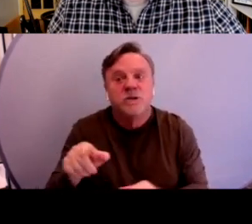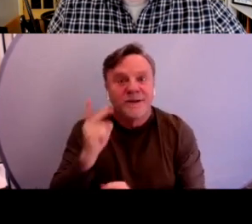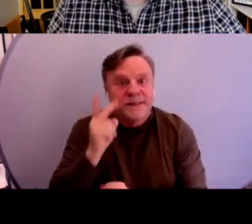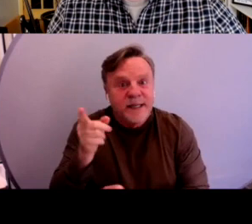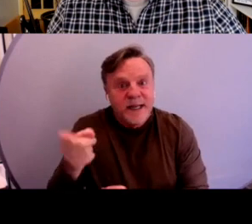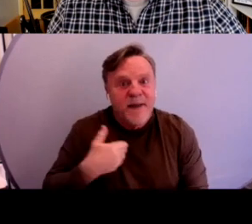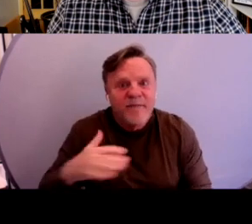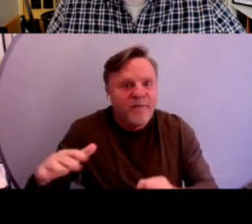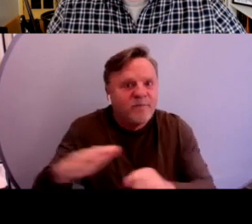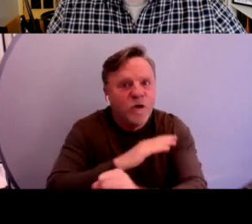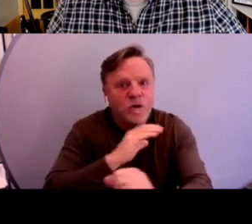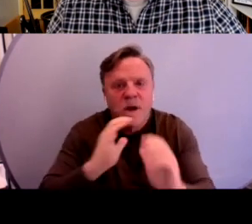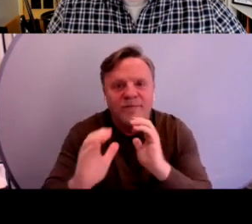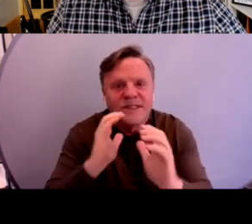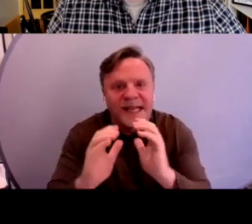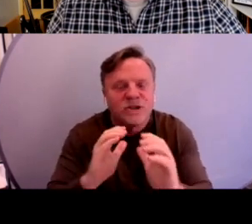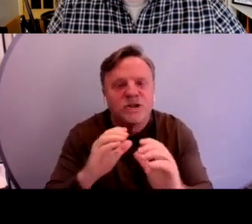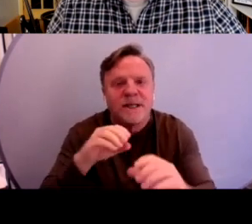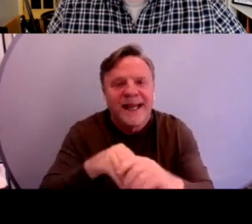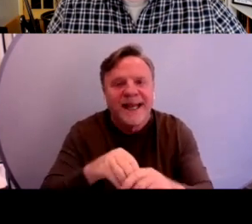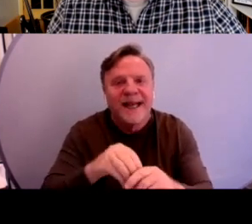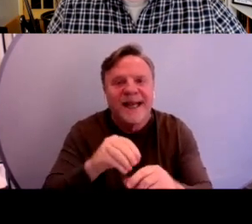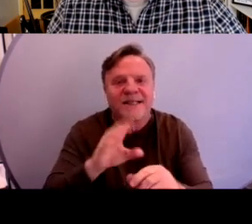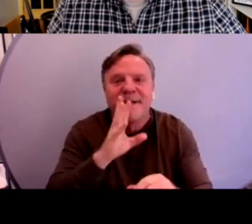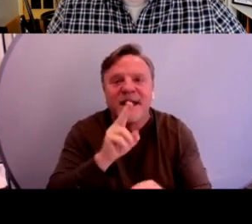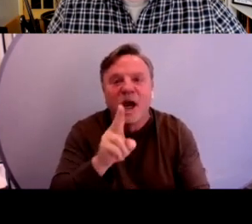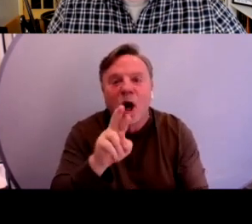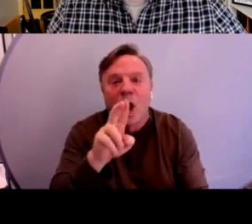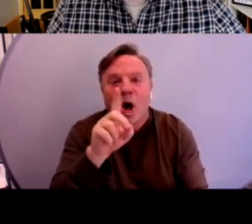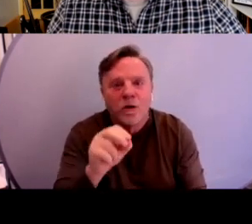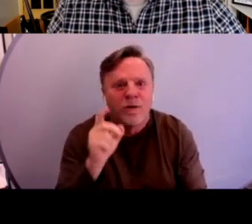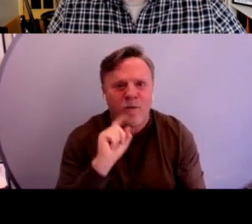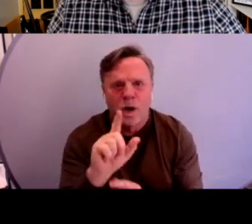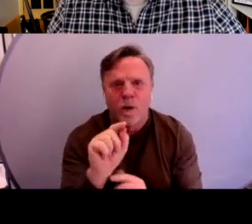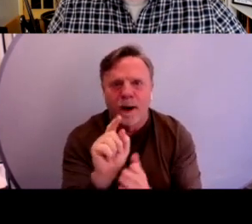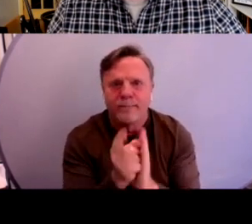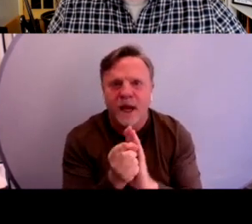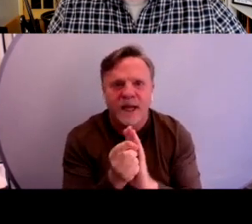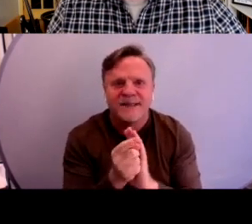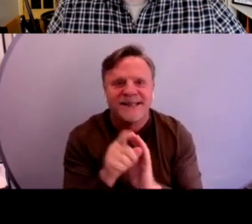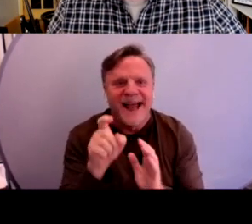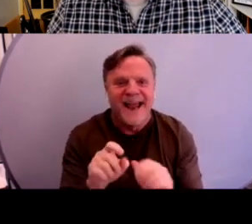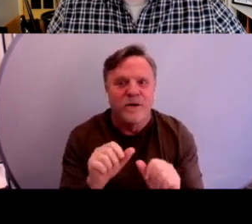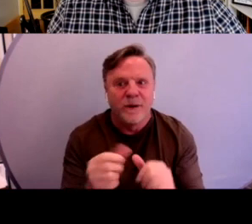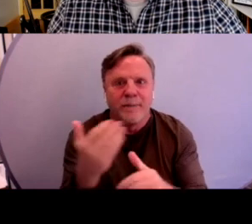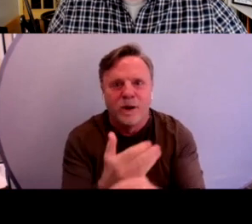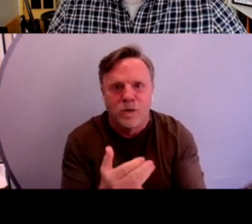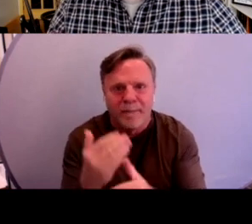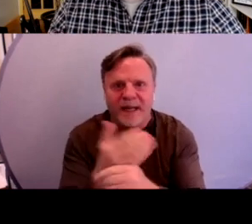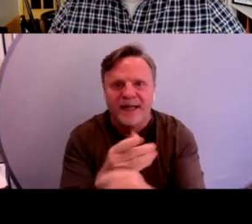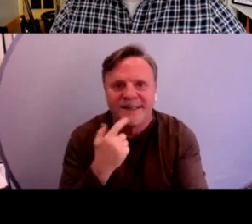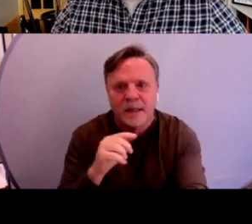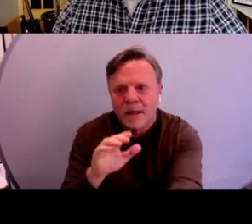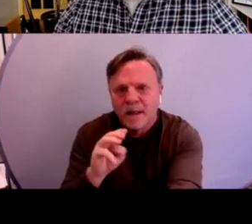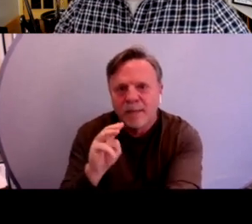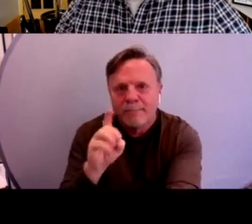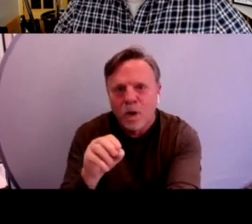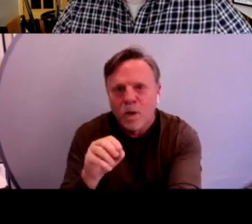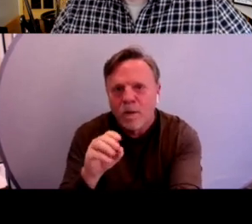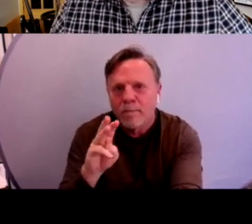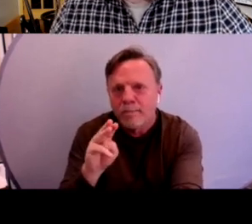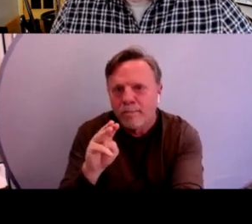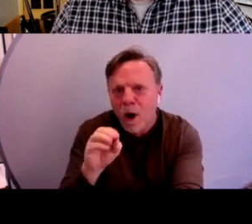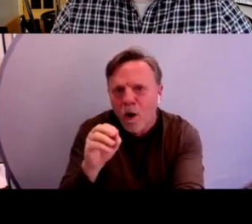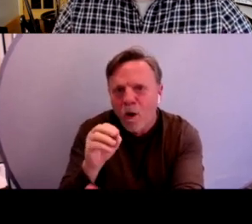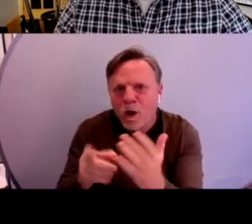a full conversation in Urdu for, 20 minutes, I had to keep interrupting and saying, Mo, what you guys are talking about, do I need to write